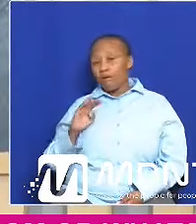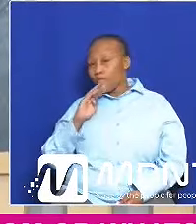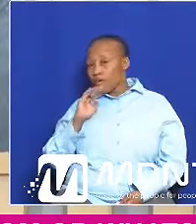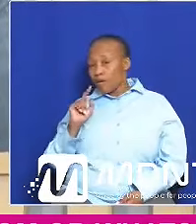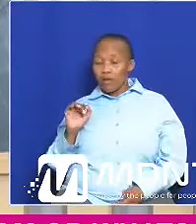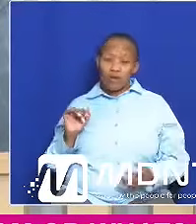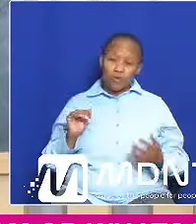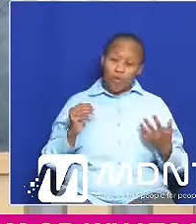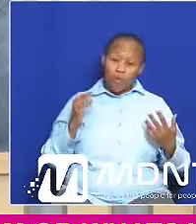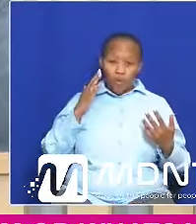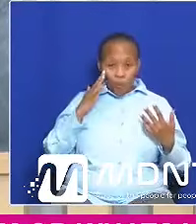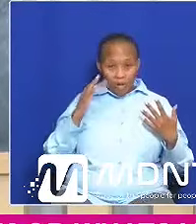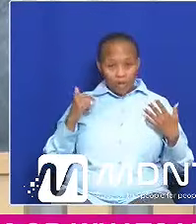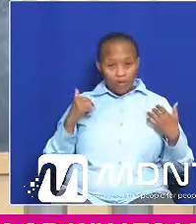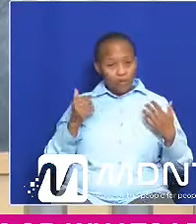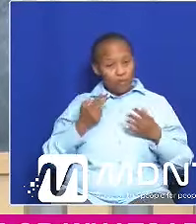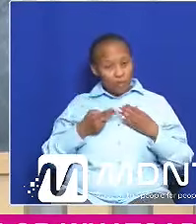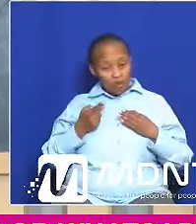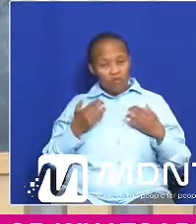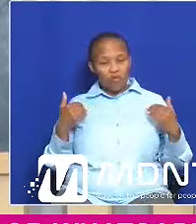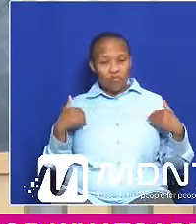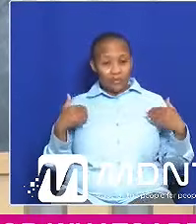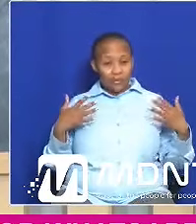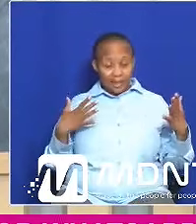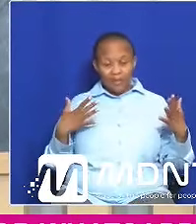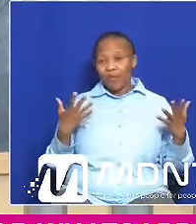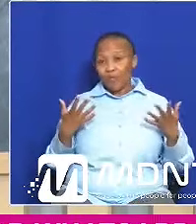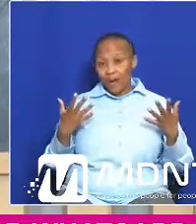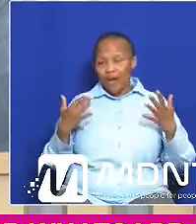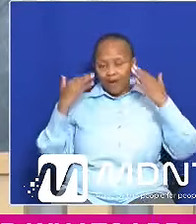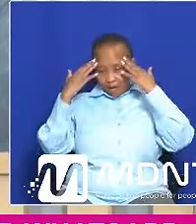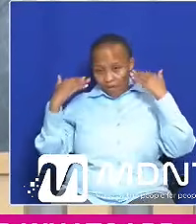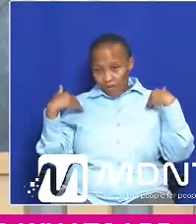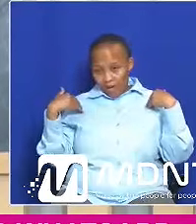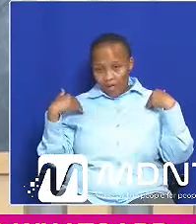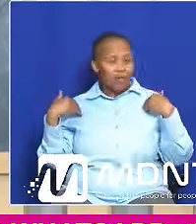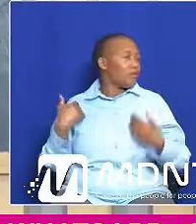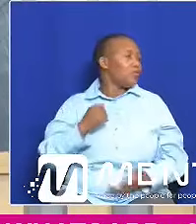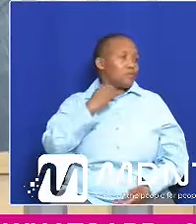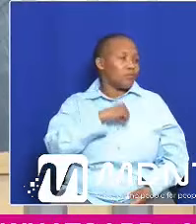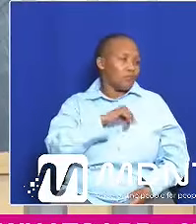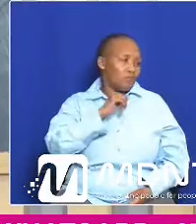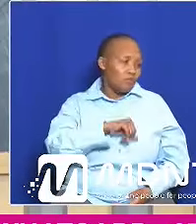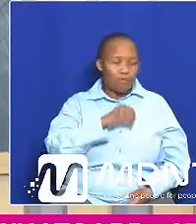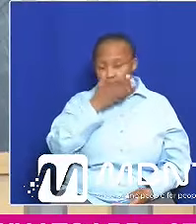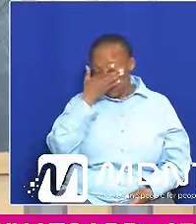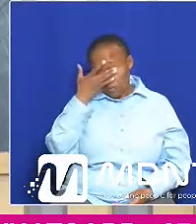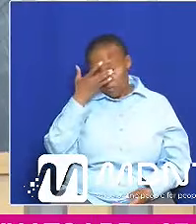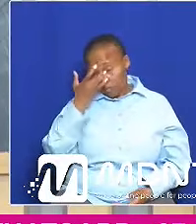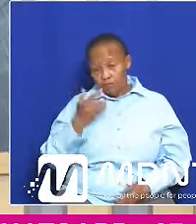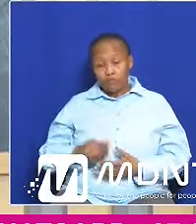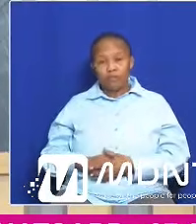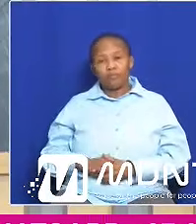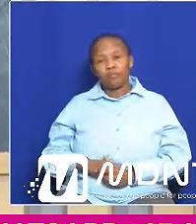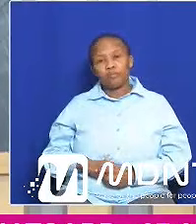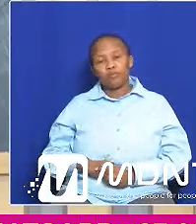assessment? At the wedding. At the yes, wedding, yes. yes. Now, are you able to characterize in however many words you can the